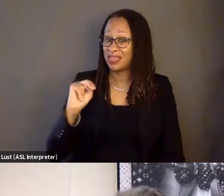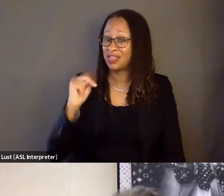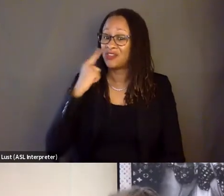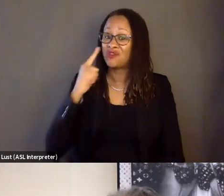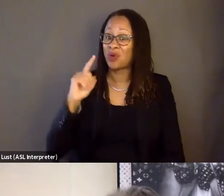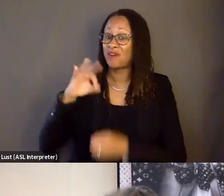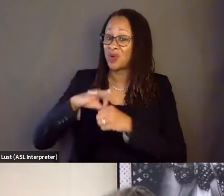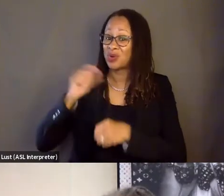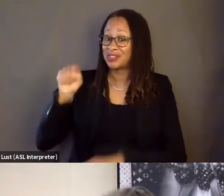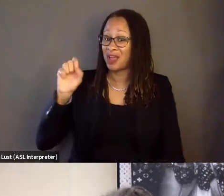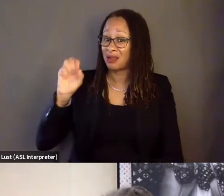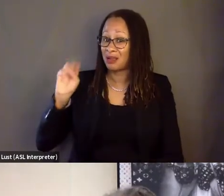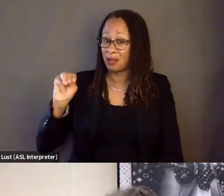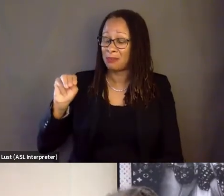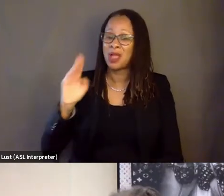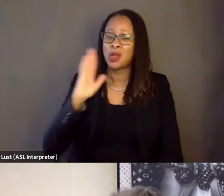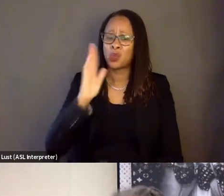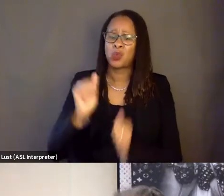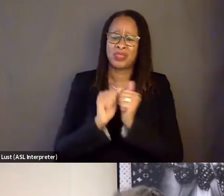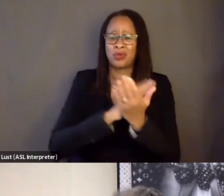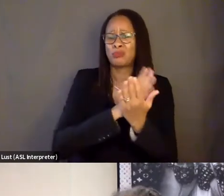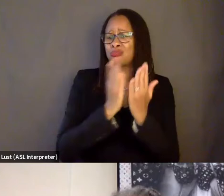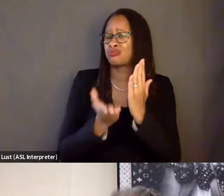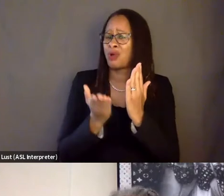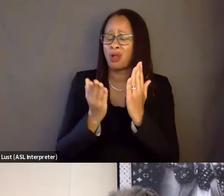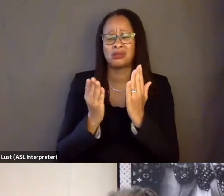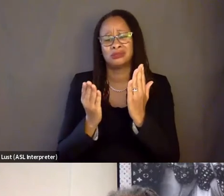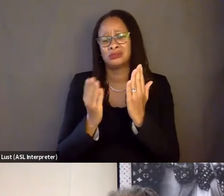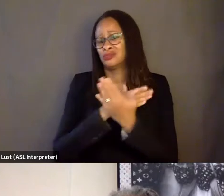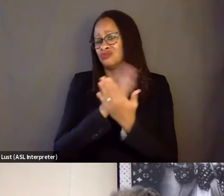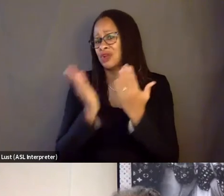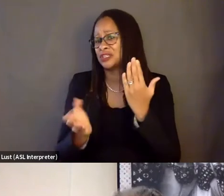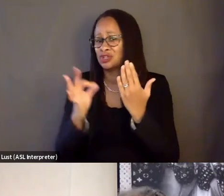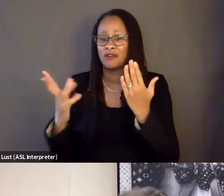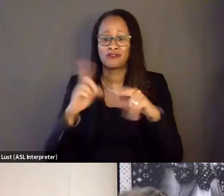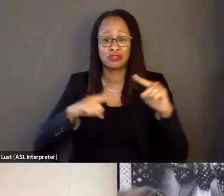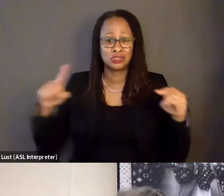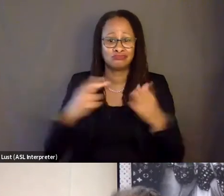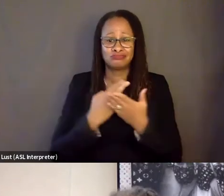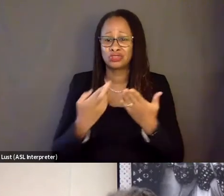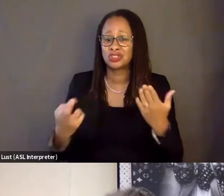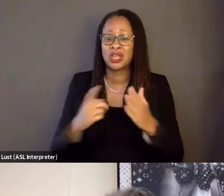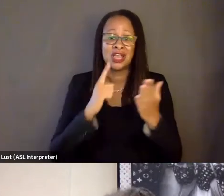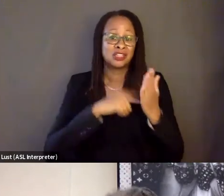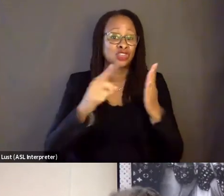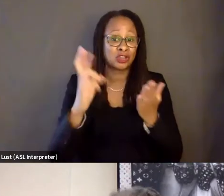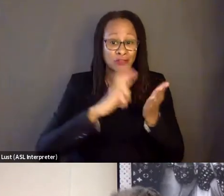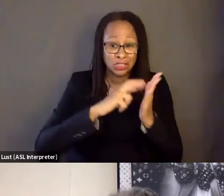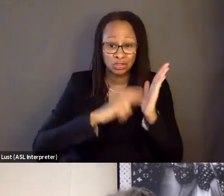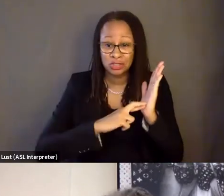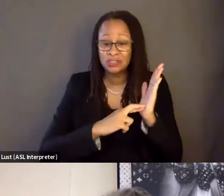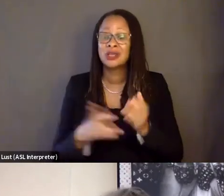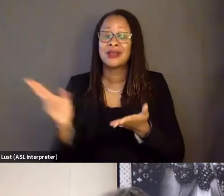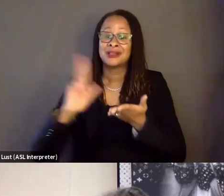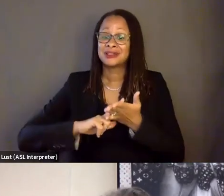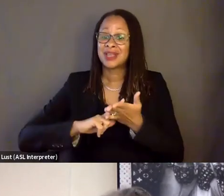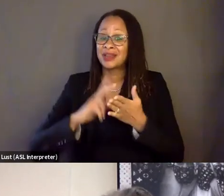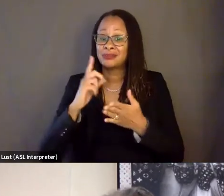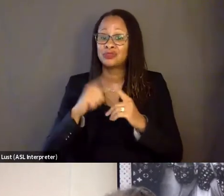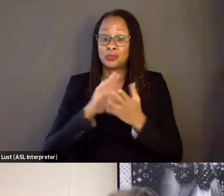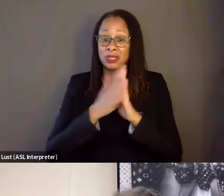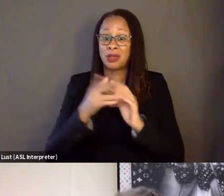allinforvoting.com, with a broad range of resources, with everything from, you know, checking your registration, signing up to